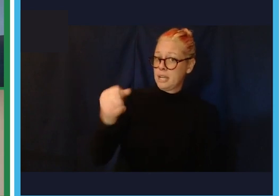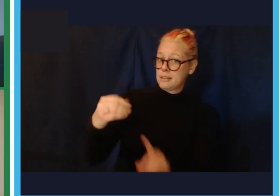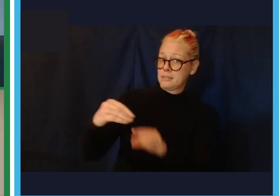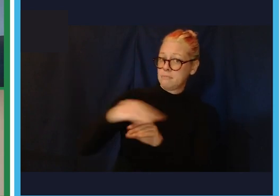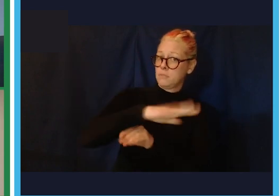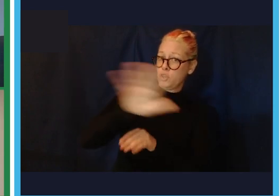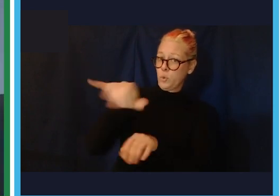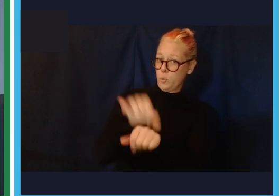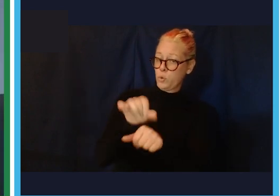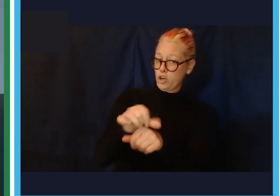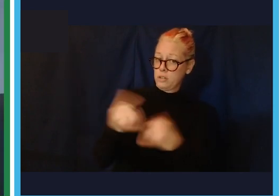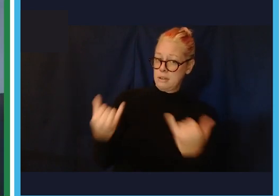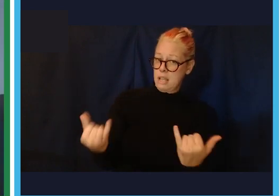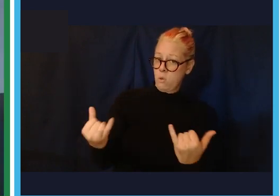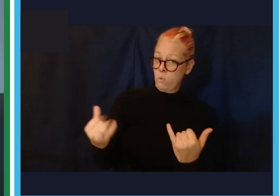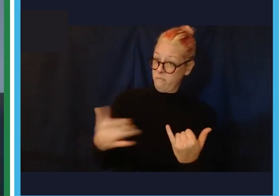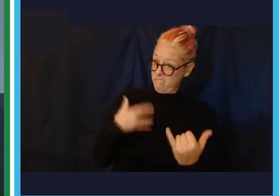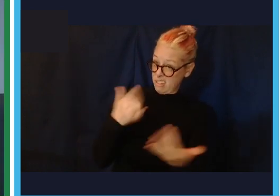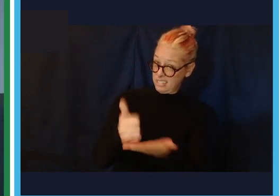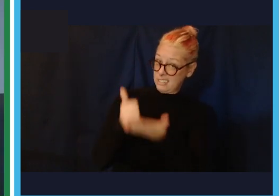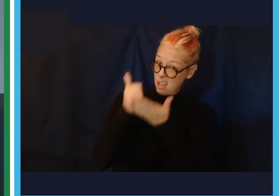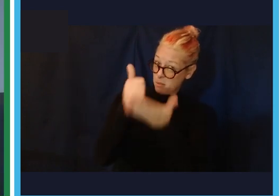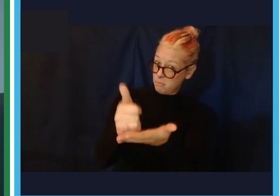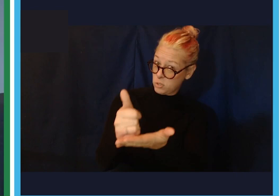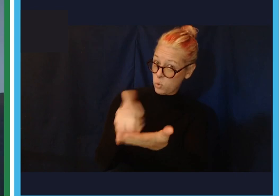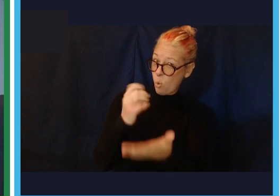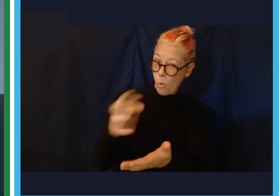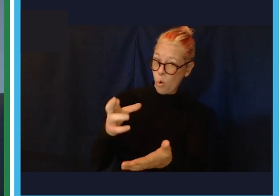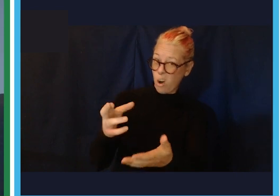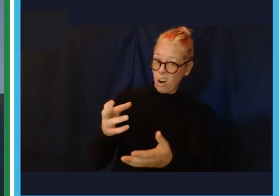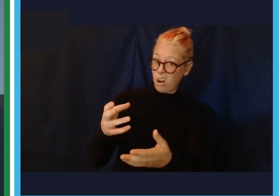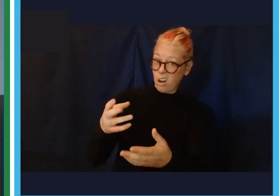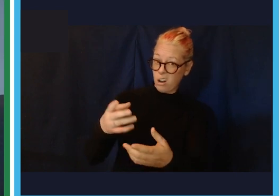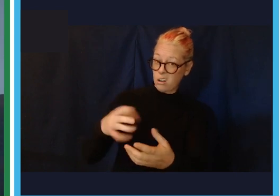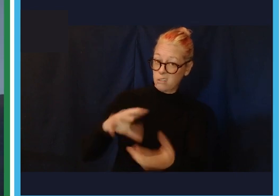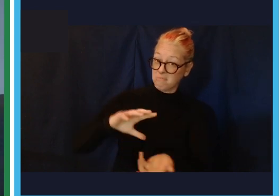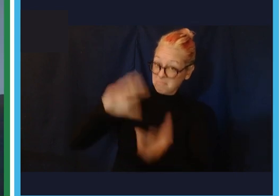I think that it has helped me because